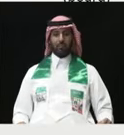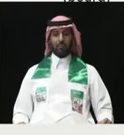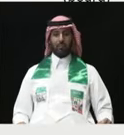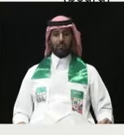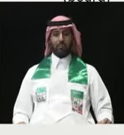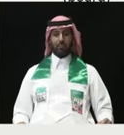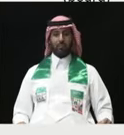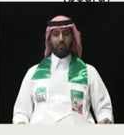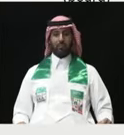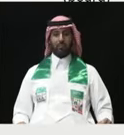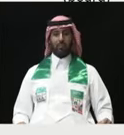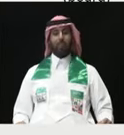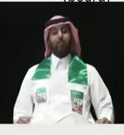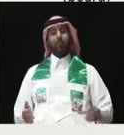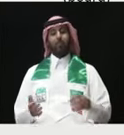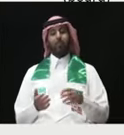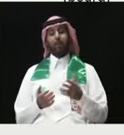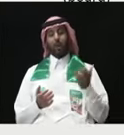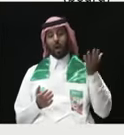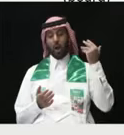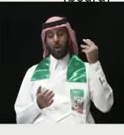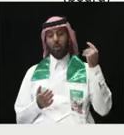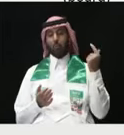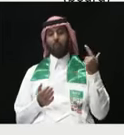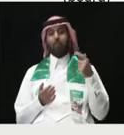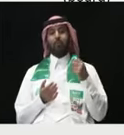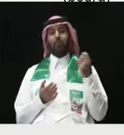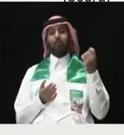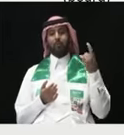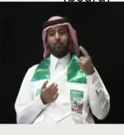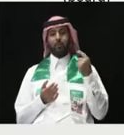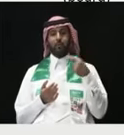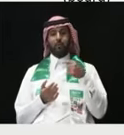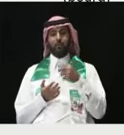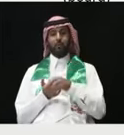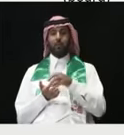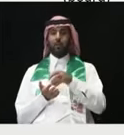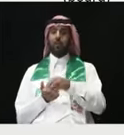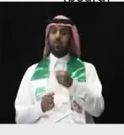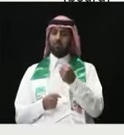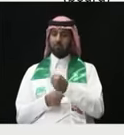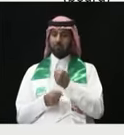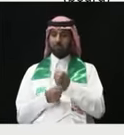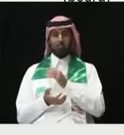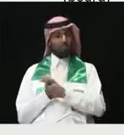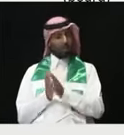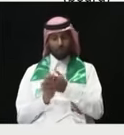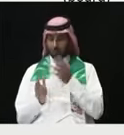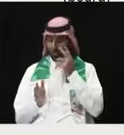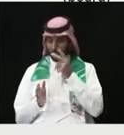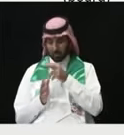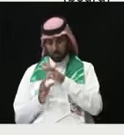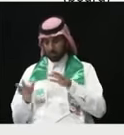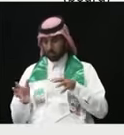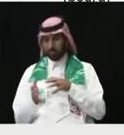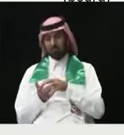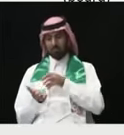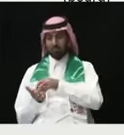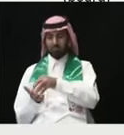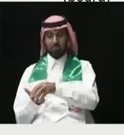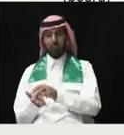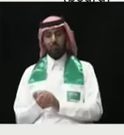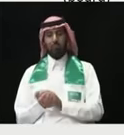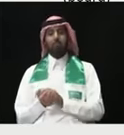in September there was no work in their country, so they decided to leave.